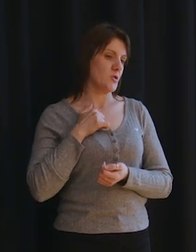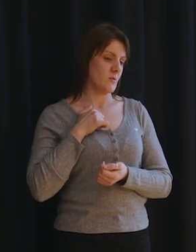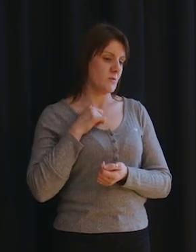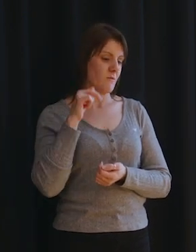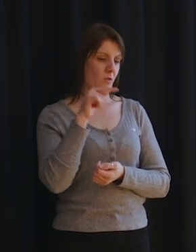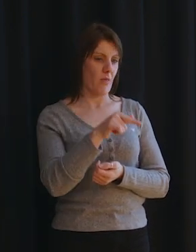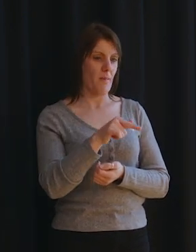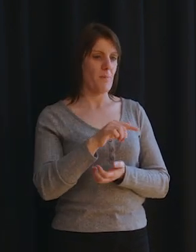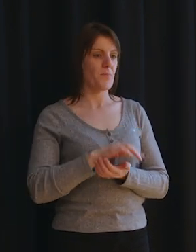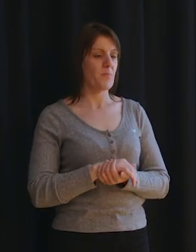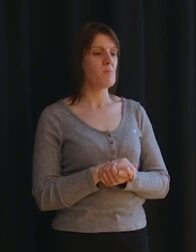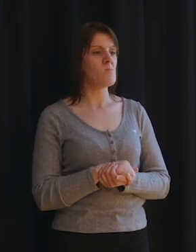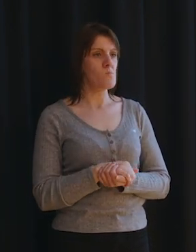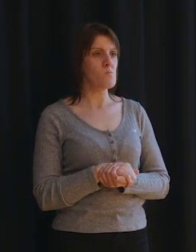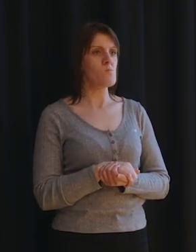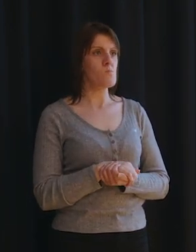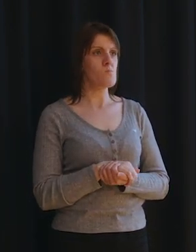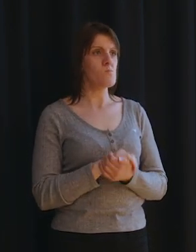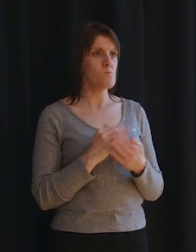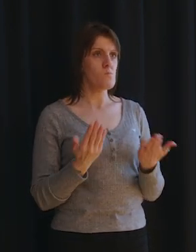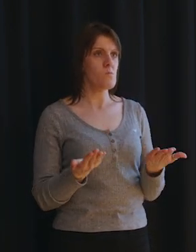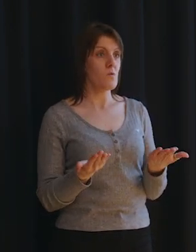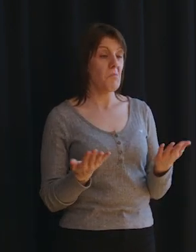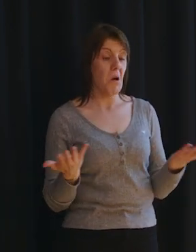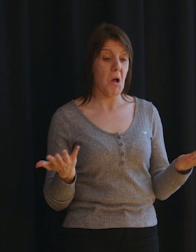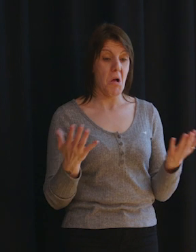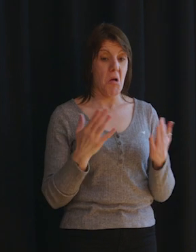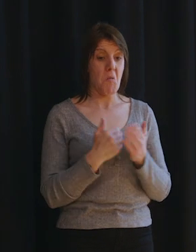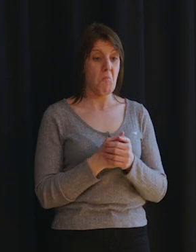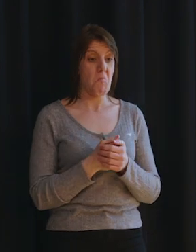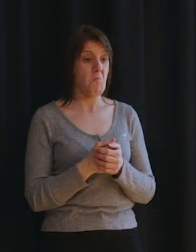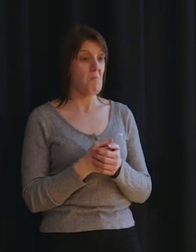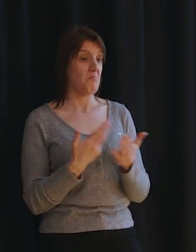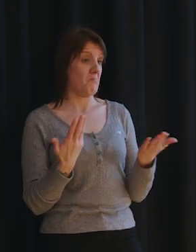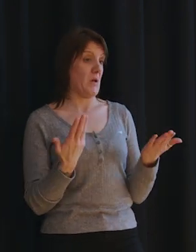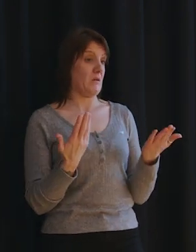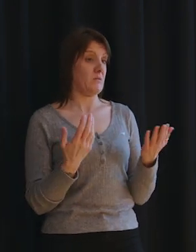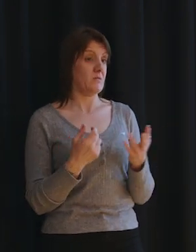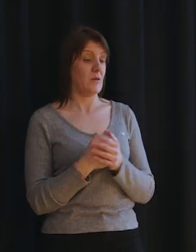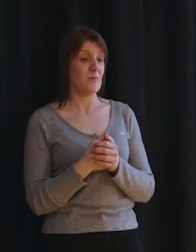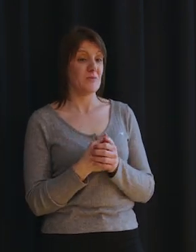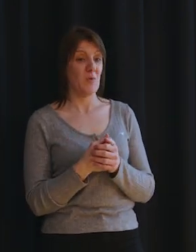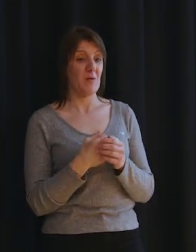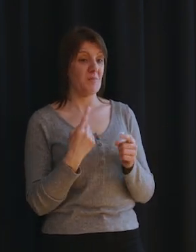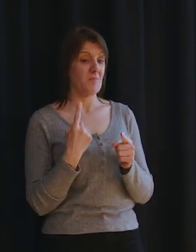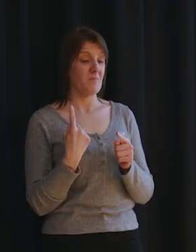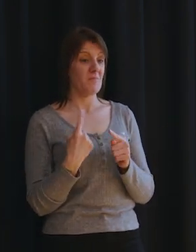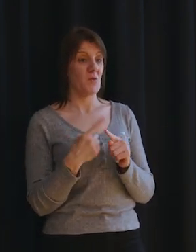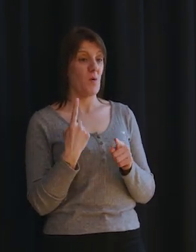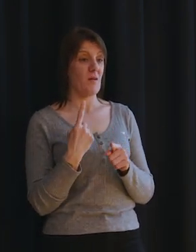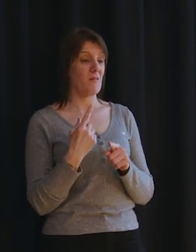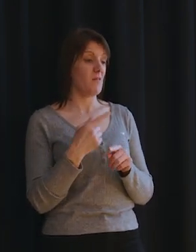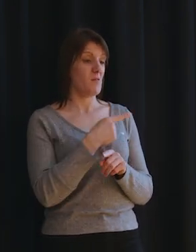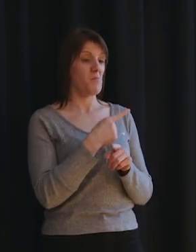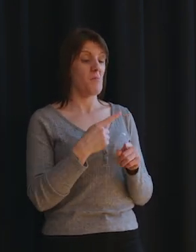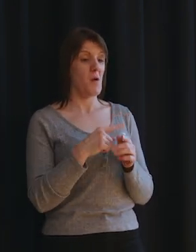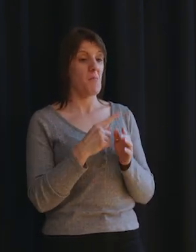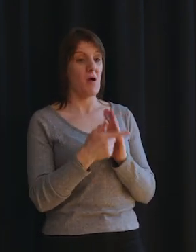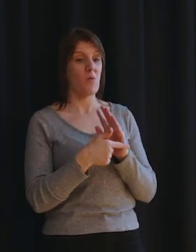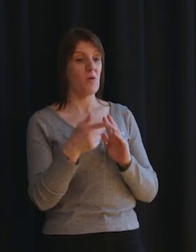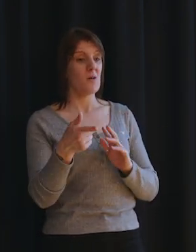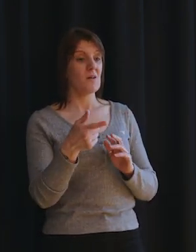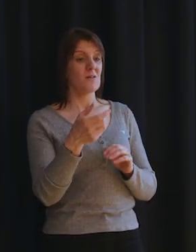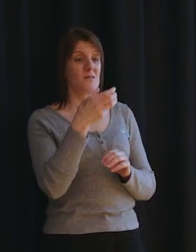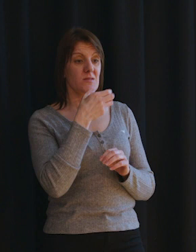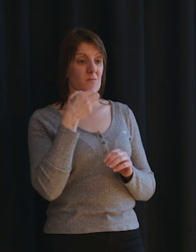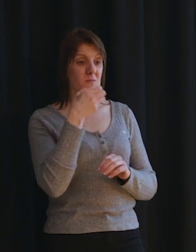as well. So that's kind of a bit of a whistle-stop tour in terms of substance misuse and neurodiversity and some of the work